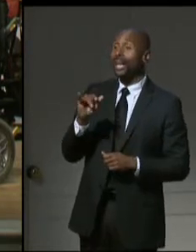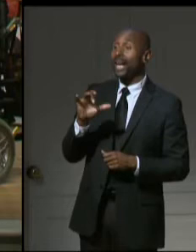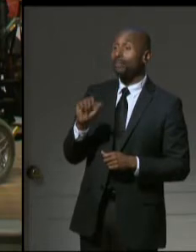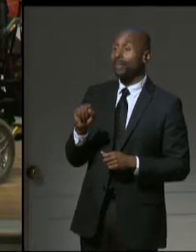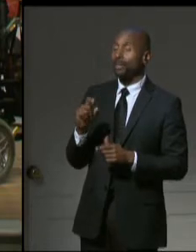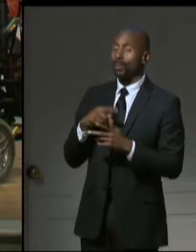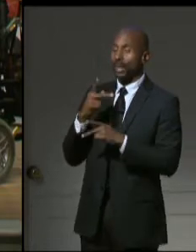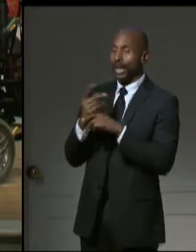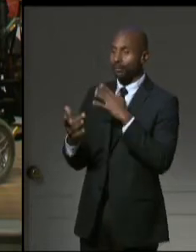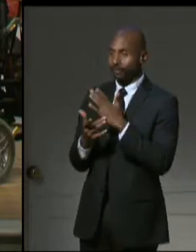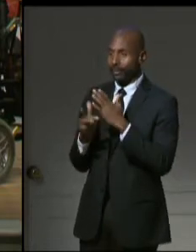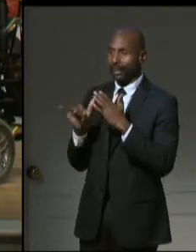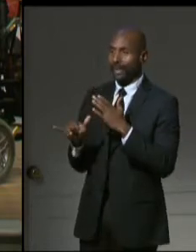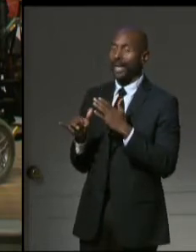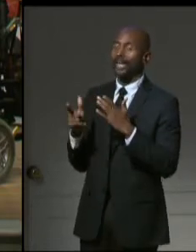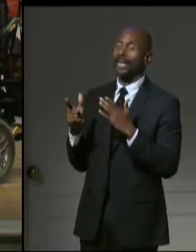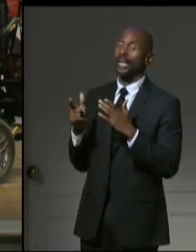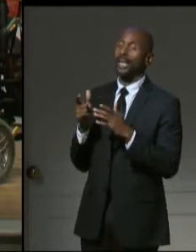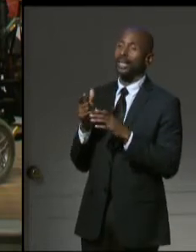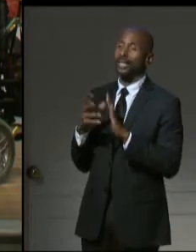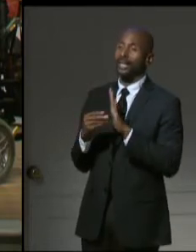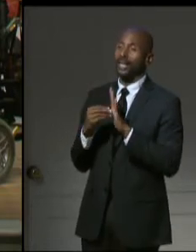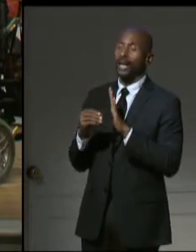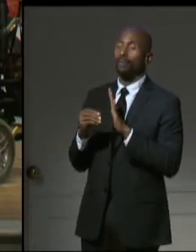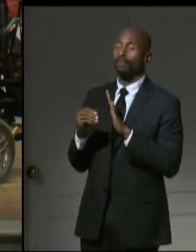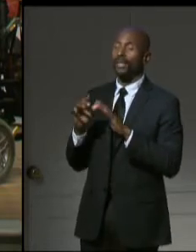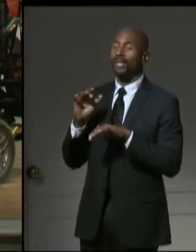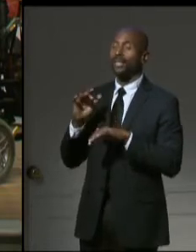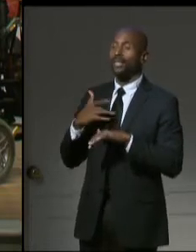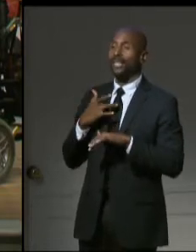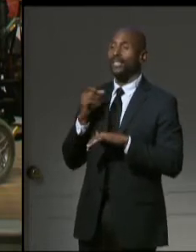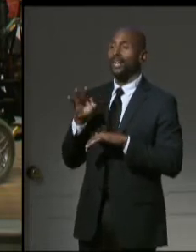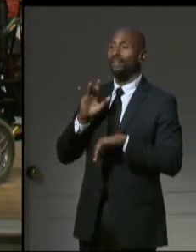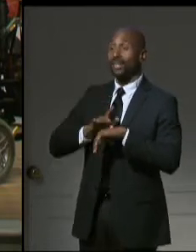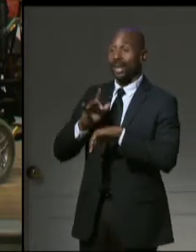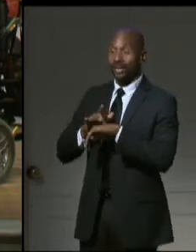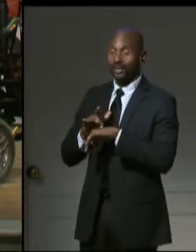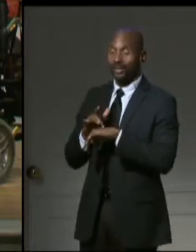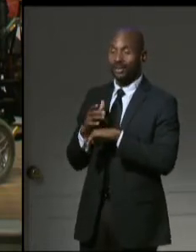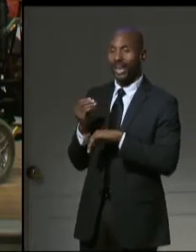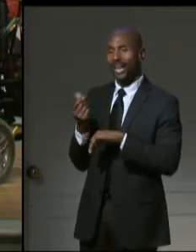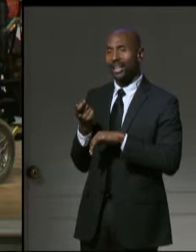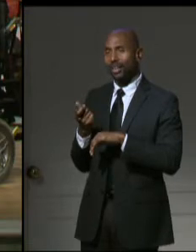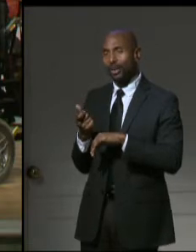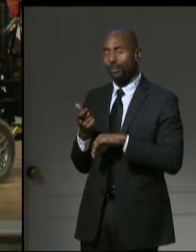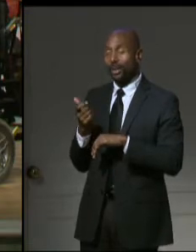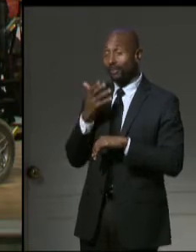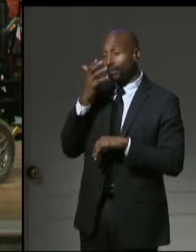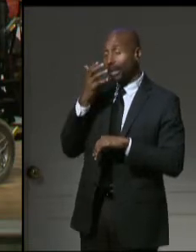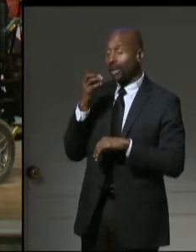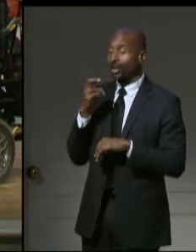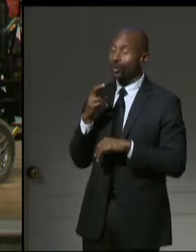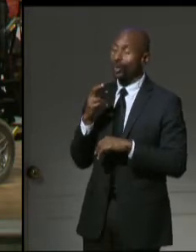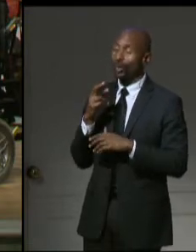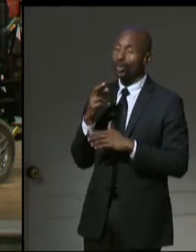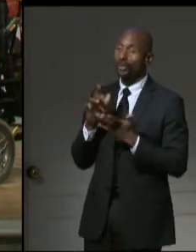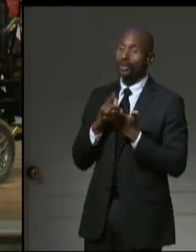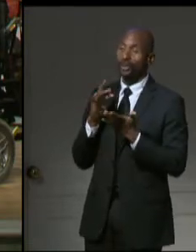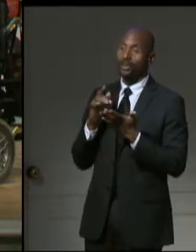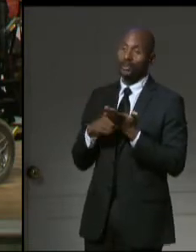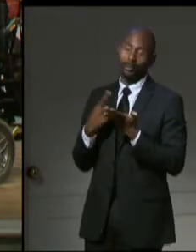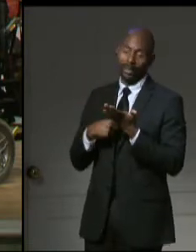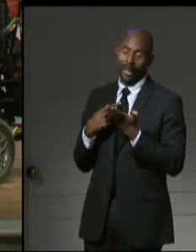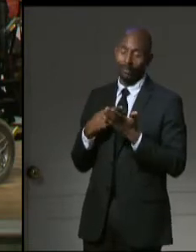or environmental considerations? And then a little bit of smell, sometimes that happens, sometimes taste, they'll like pop a mint in your mouth or something.